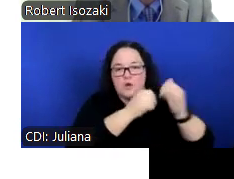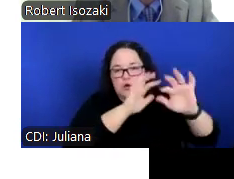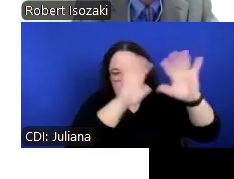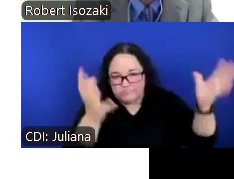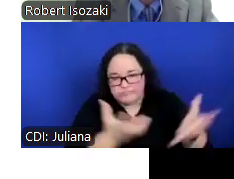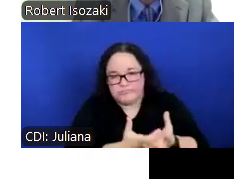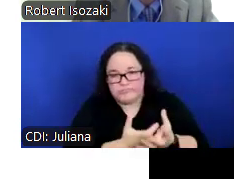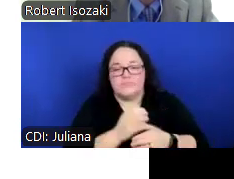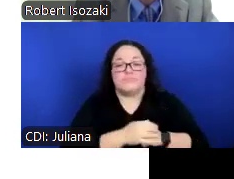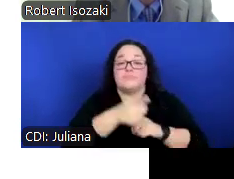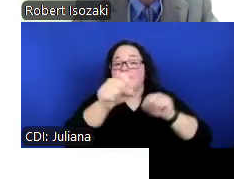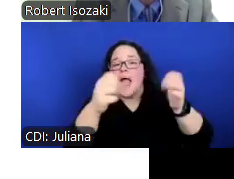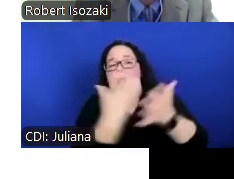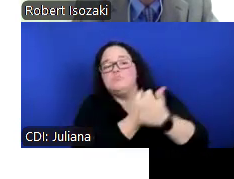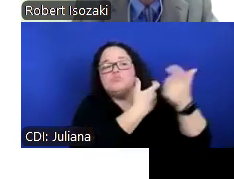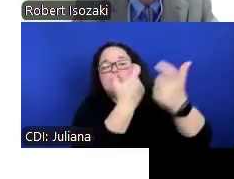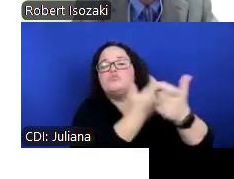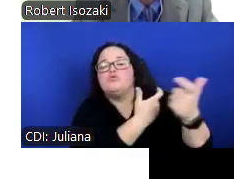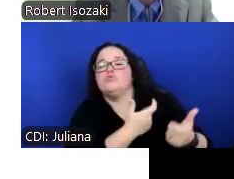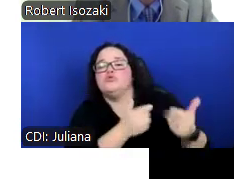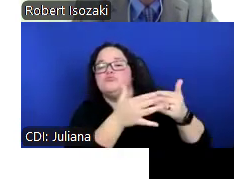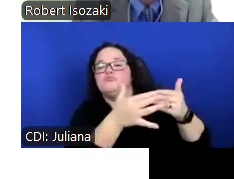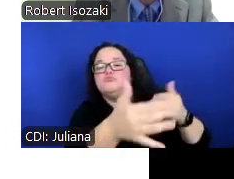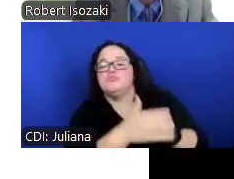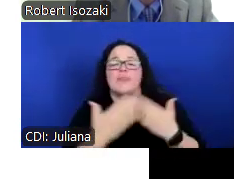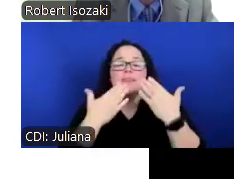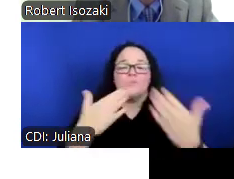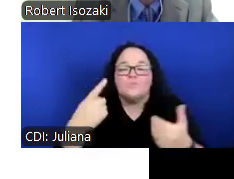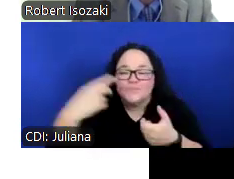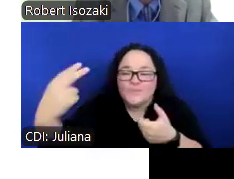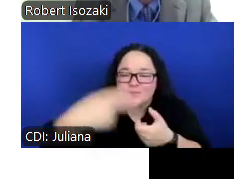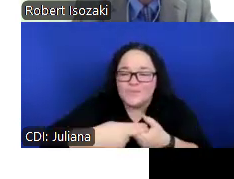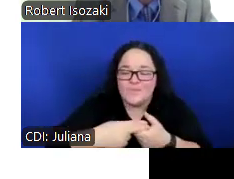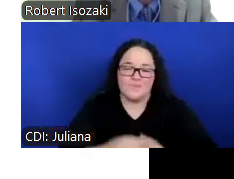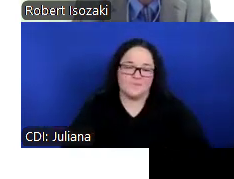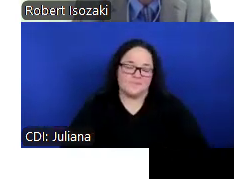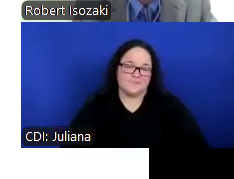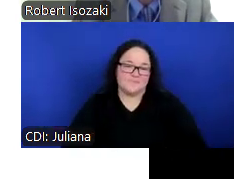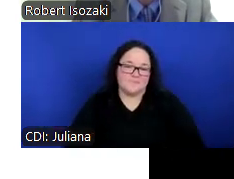Thank you again, everyone, for joining us. Yes. Thank you.